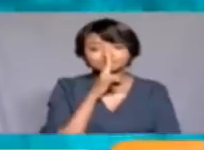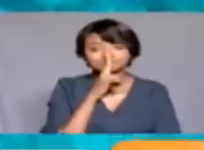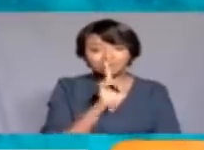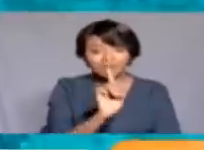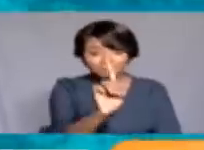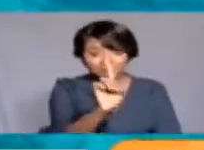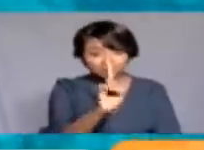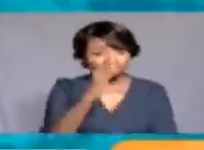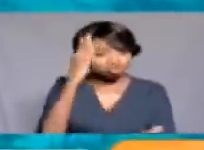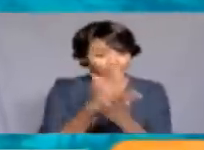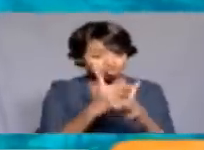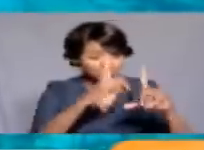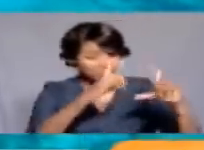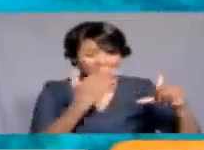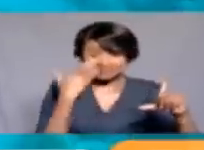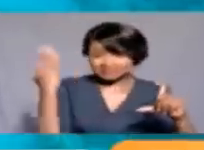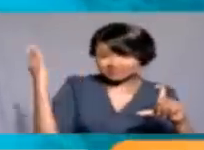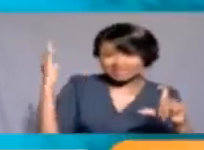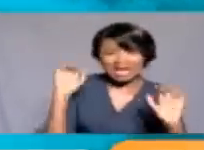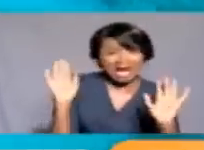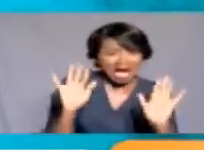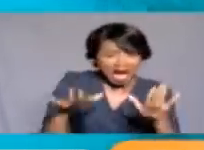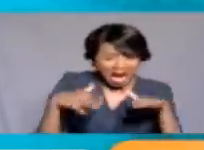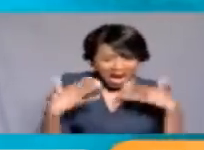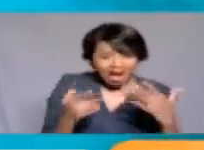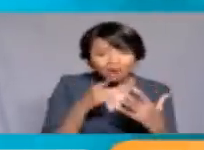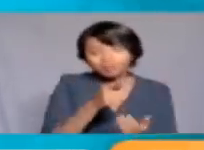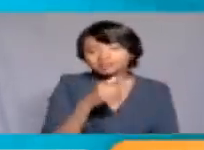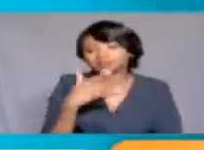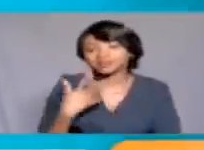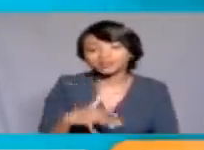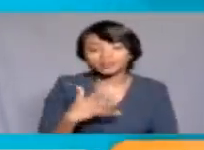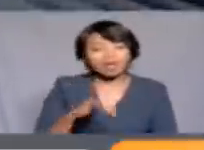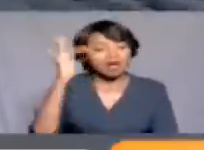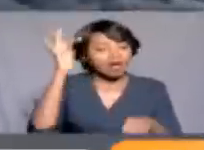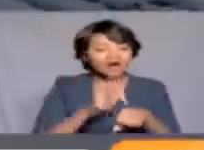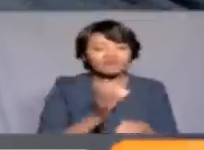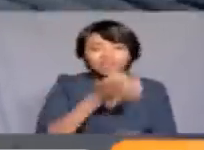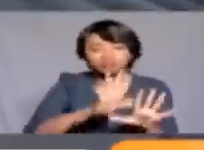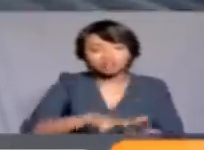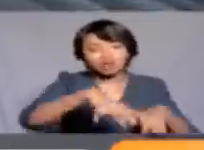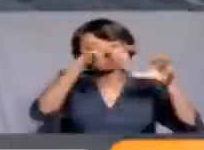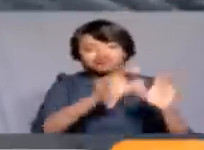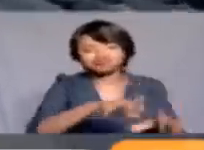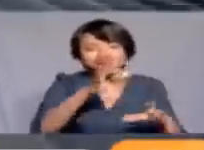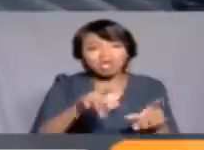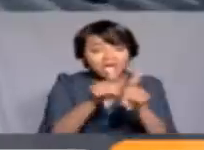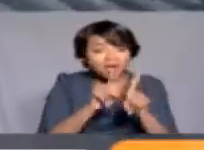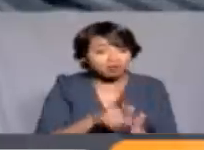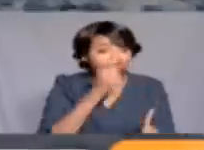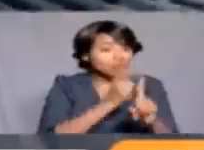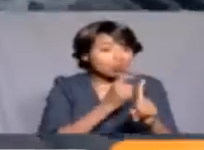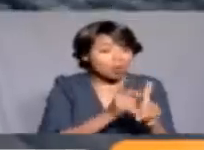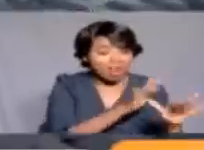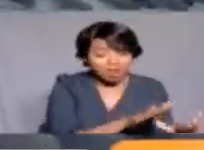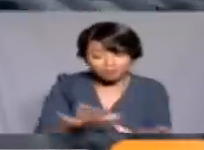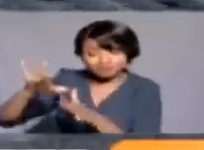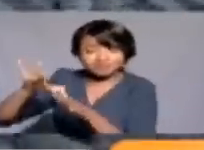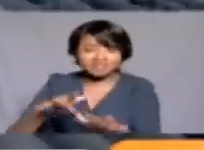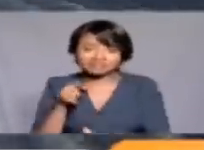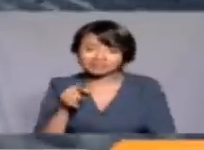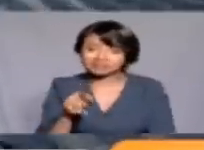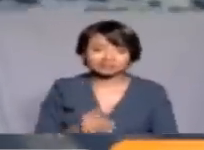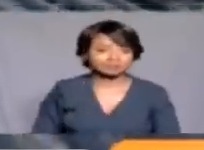But the true picture of what this savage harvest could be doing to the ocean and the beaches of Kwale County remains a guessing